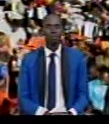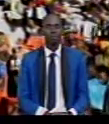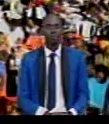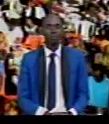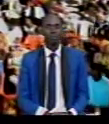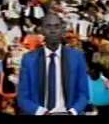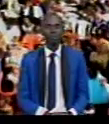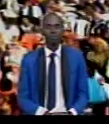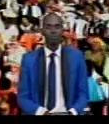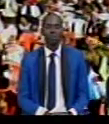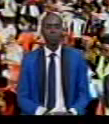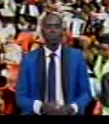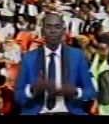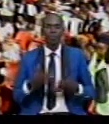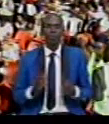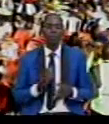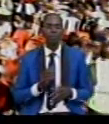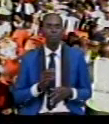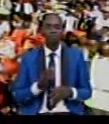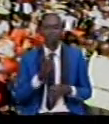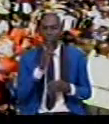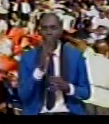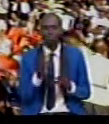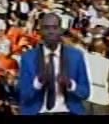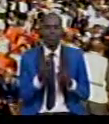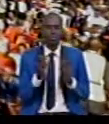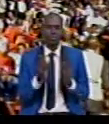Let's be fast.